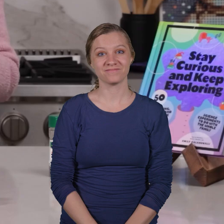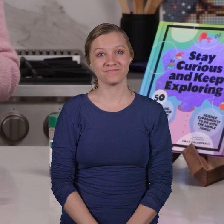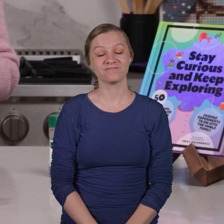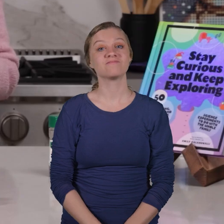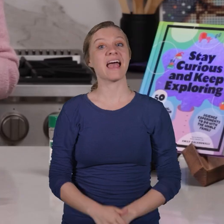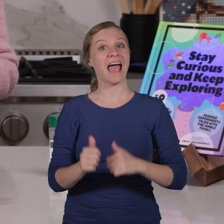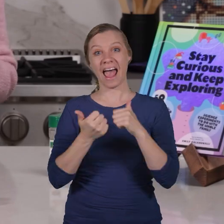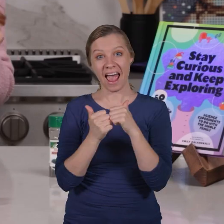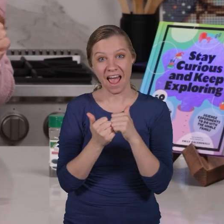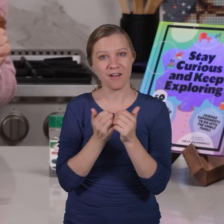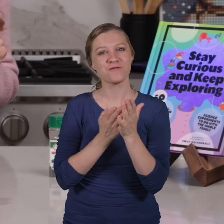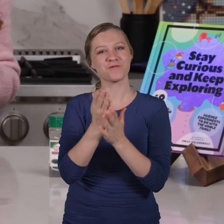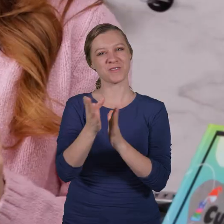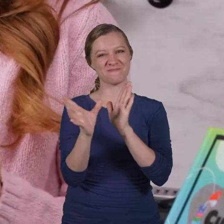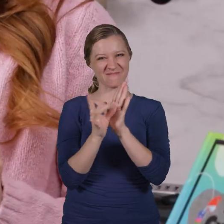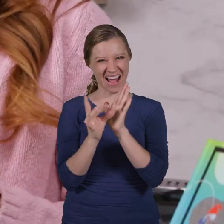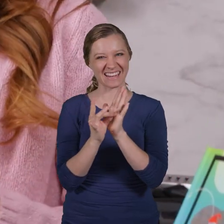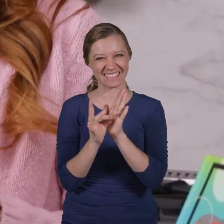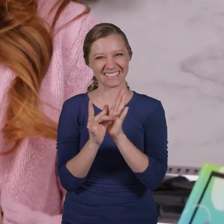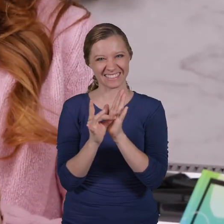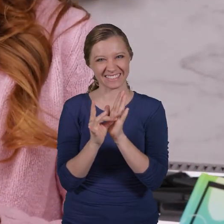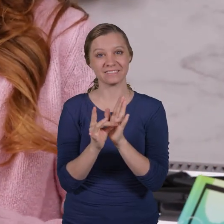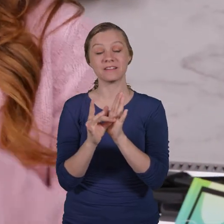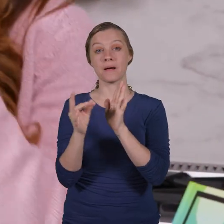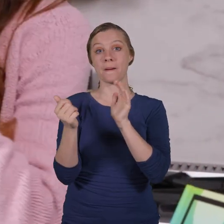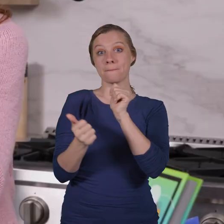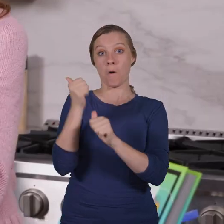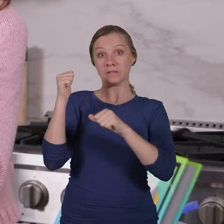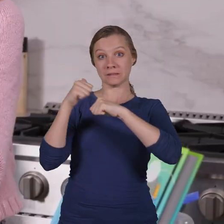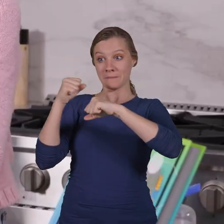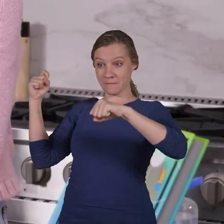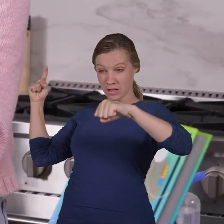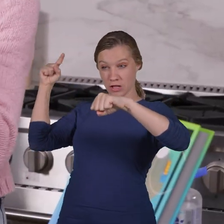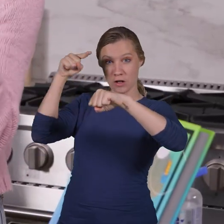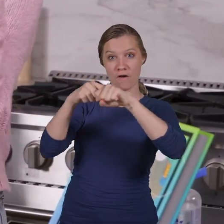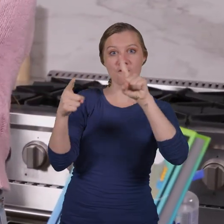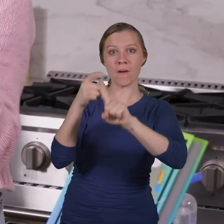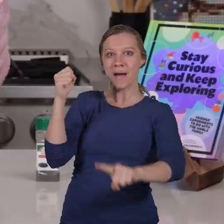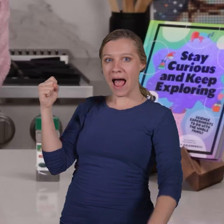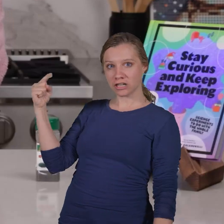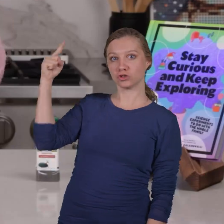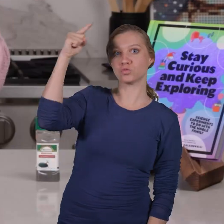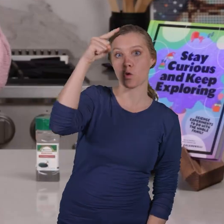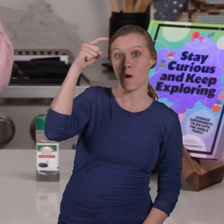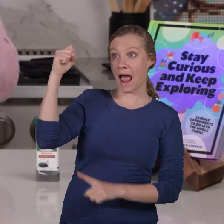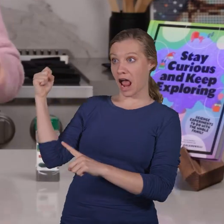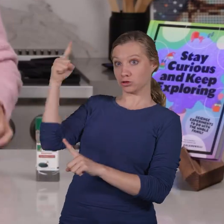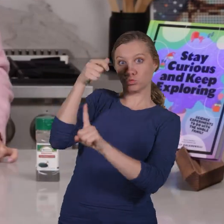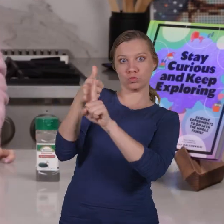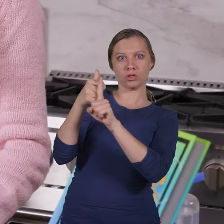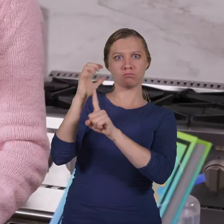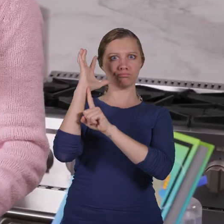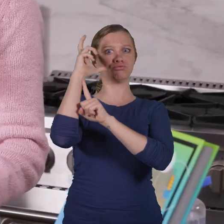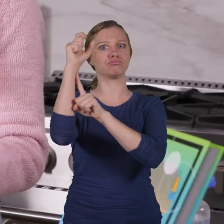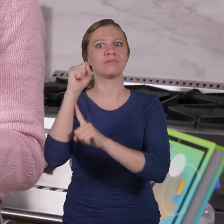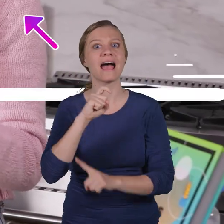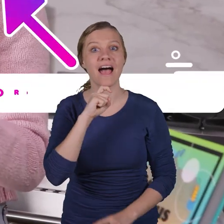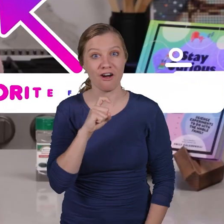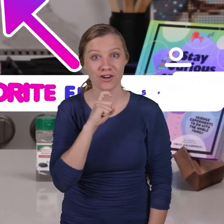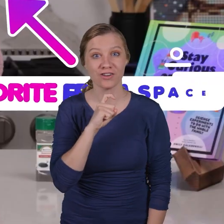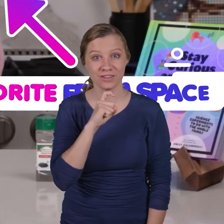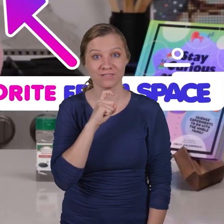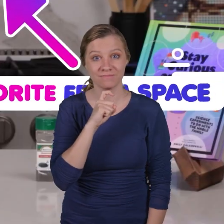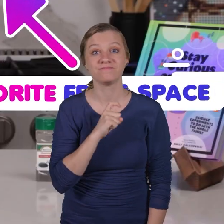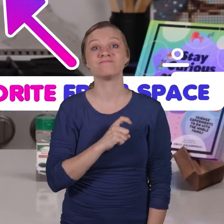from space, and that is with a magnet. Most meteorites originate from asteroids, and most asteroids have a